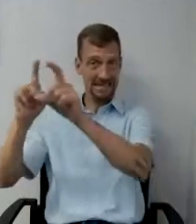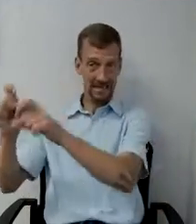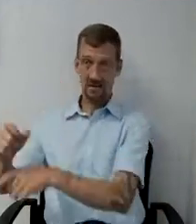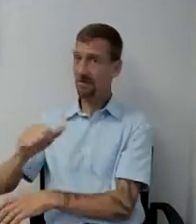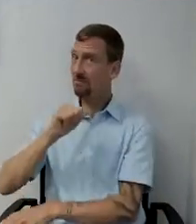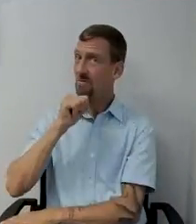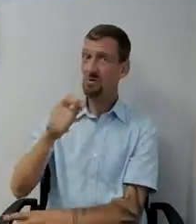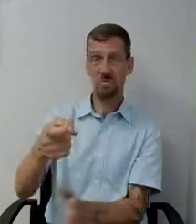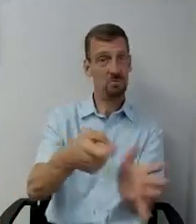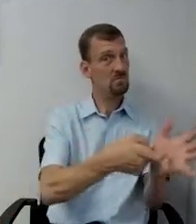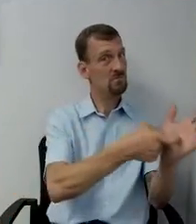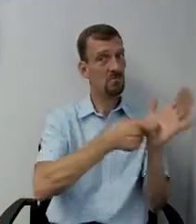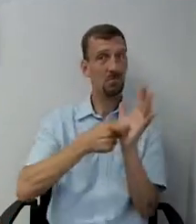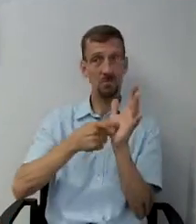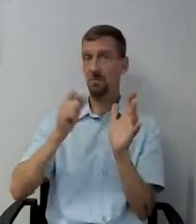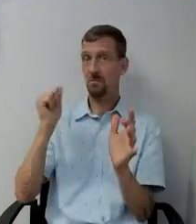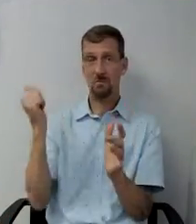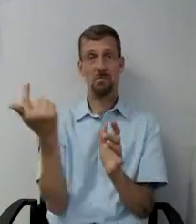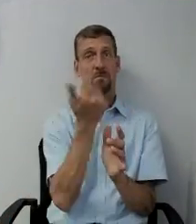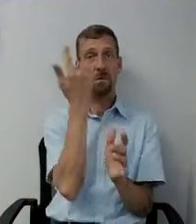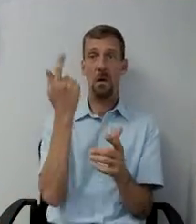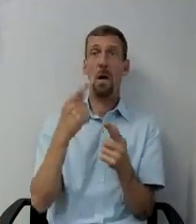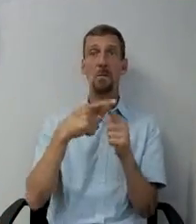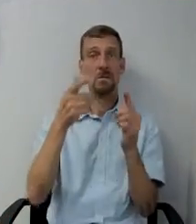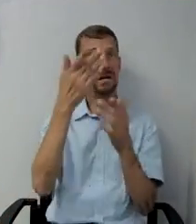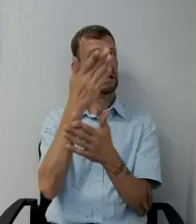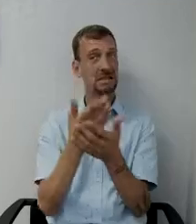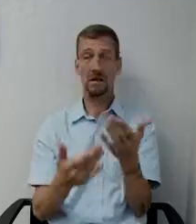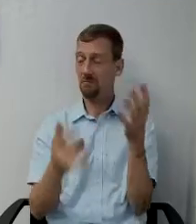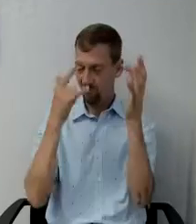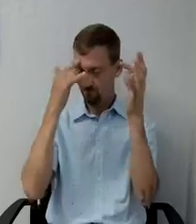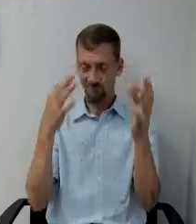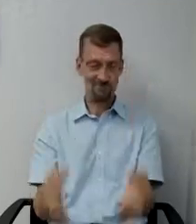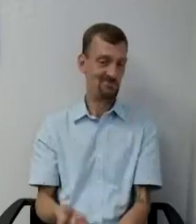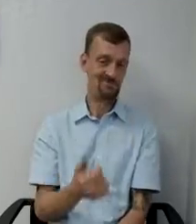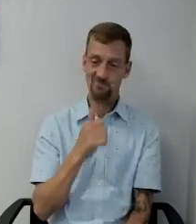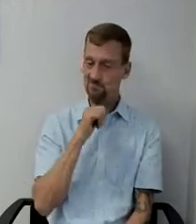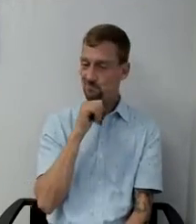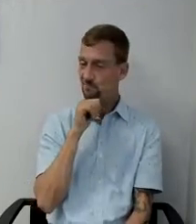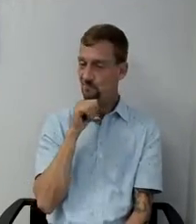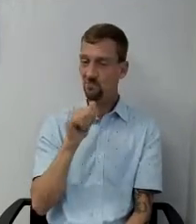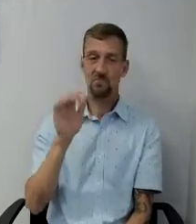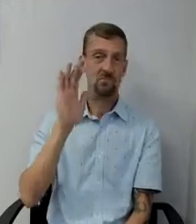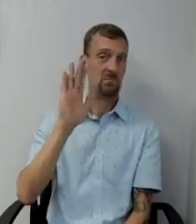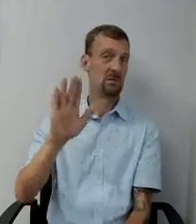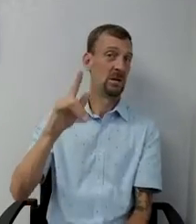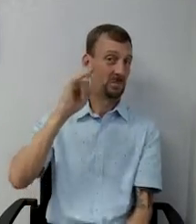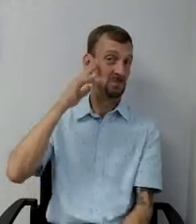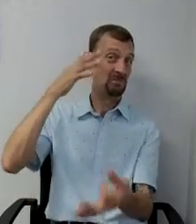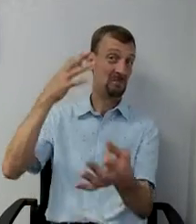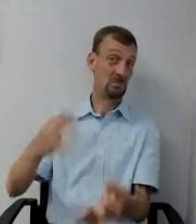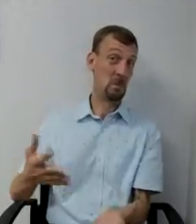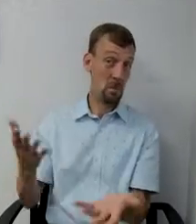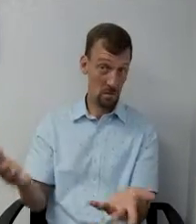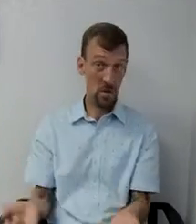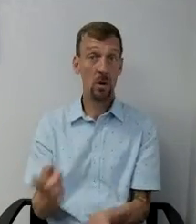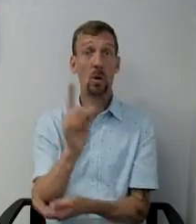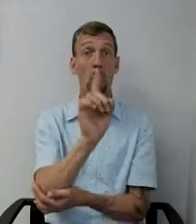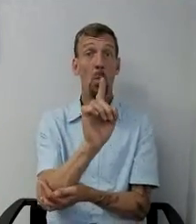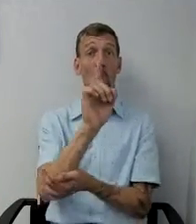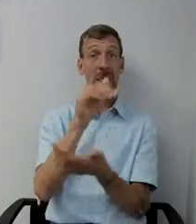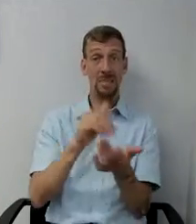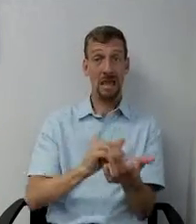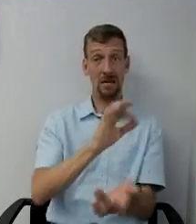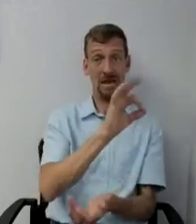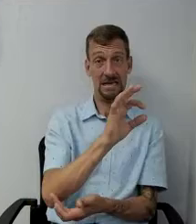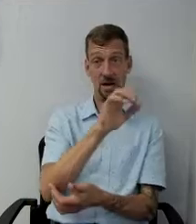not mandatory, and some folks have decided just not, they just don't want to be tested. So, but